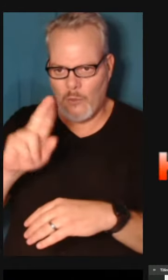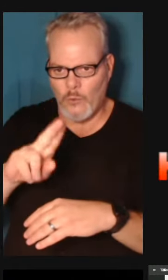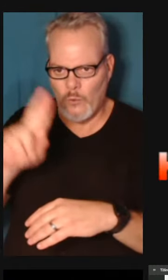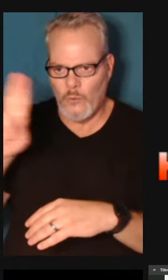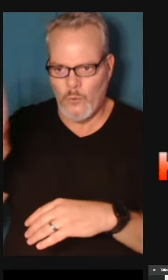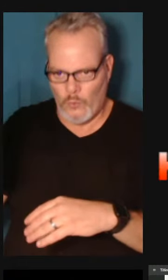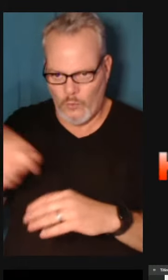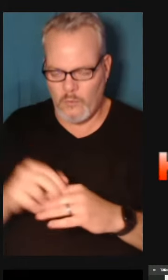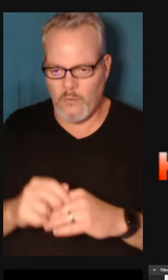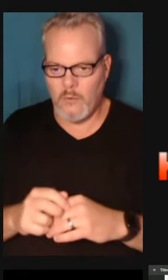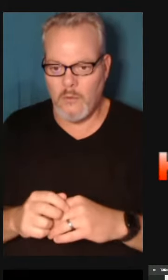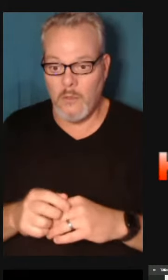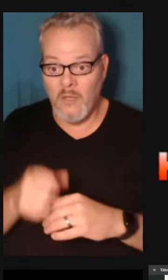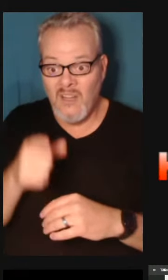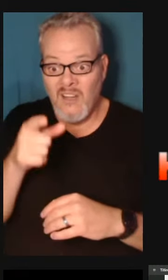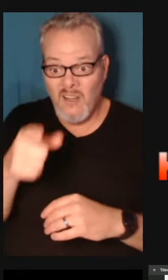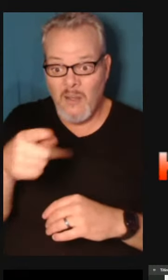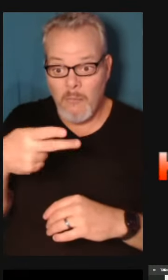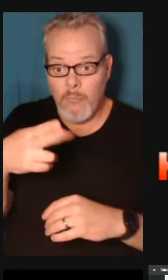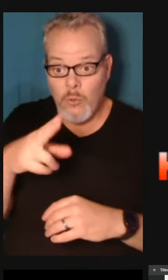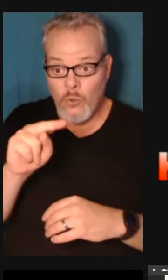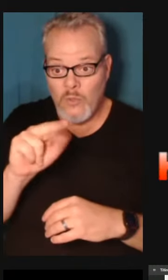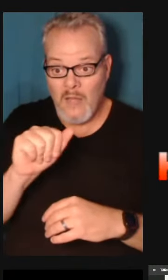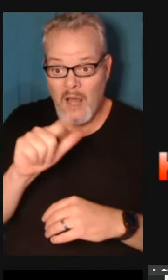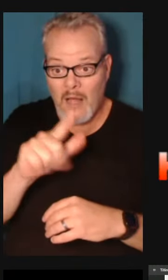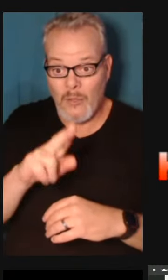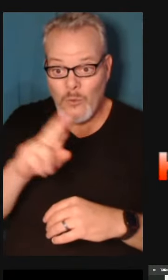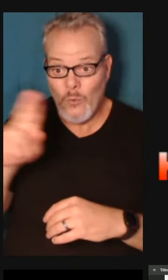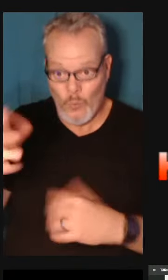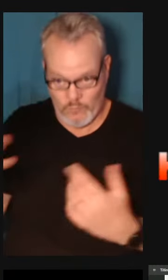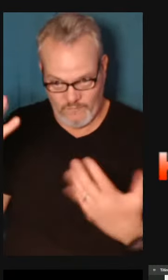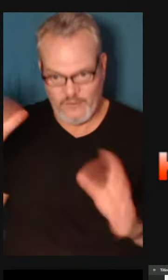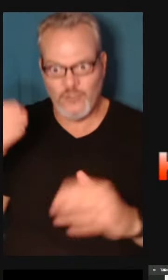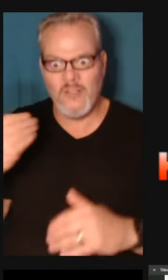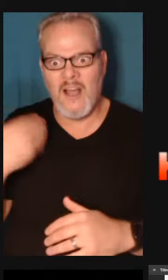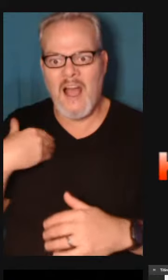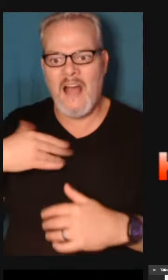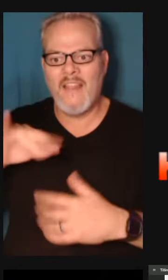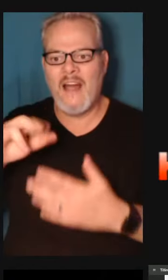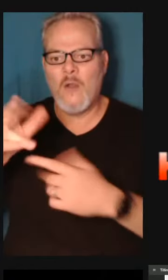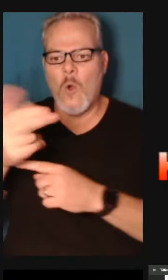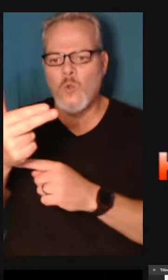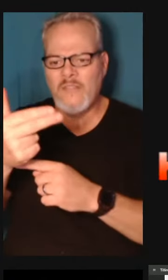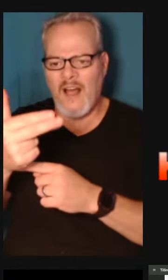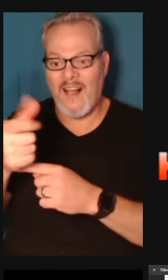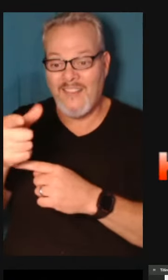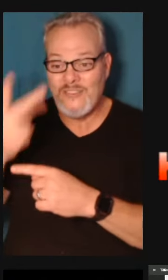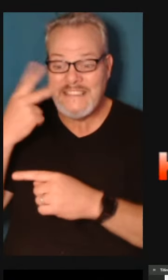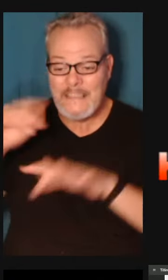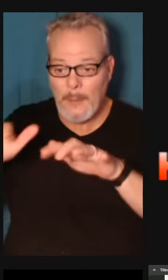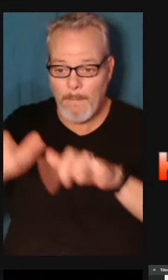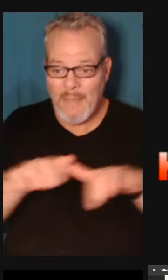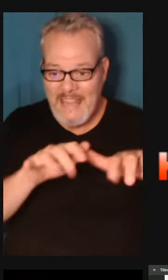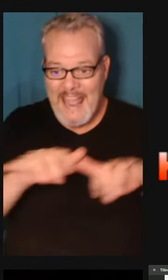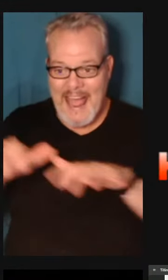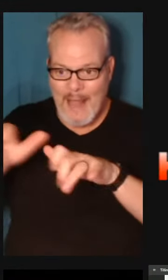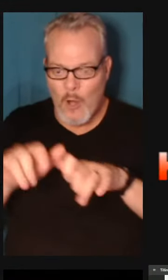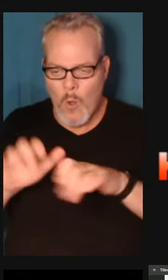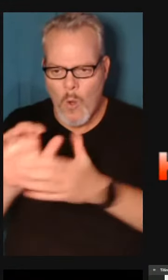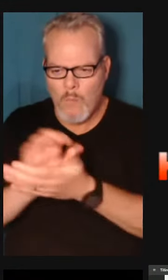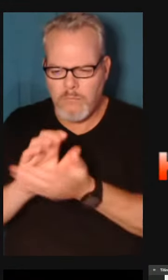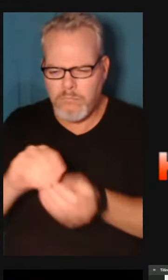At Punalu'u, they had the resort down there, the hotel and resort, and here is a piano from the lobby washed out of